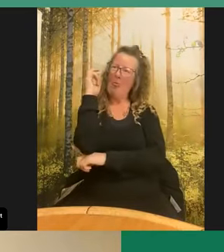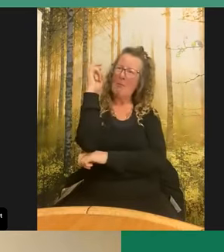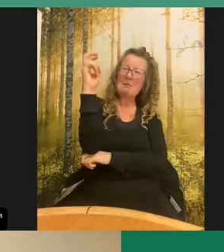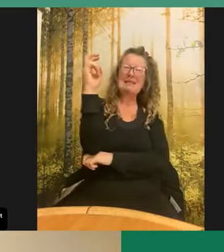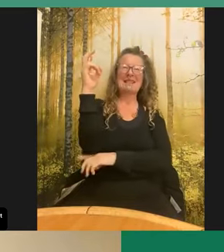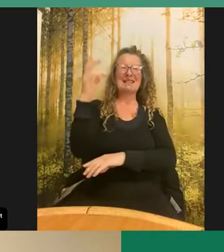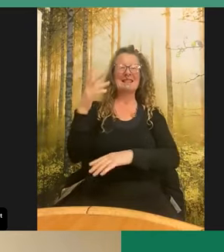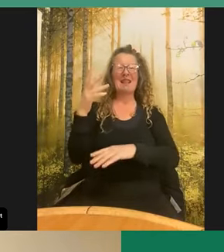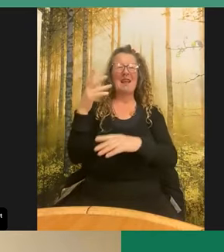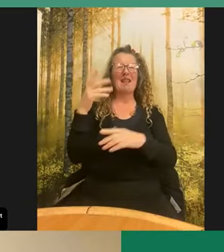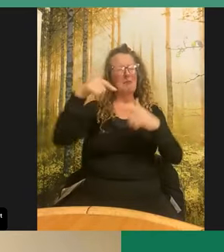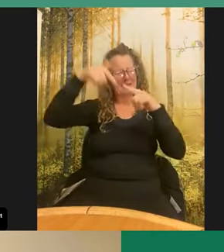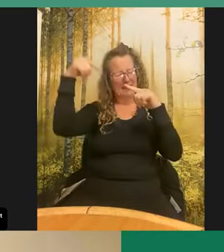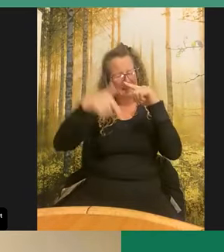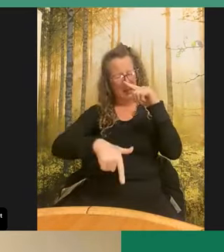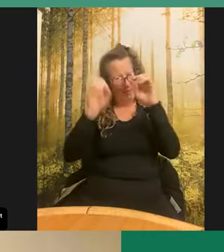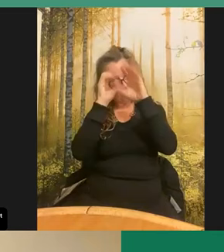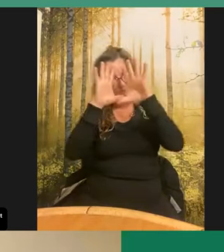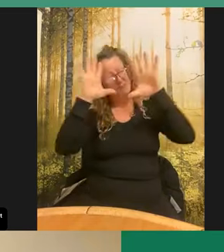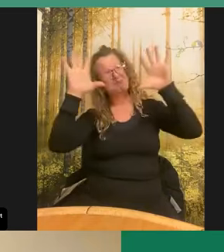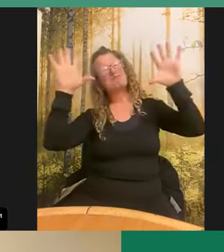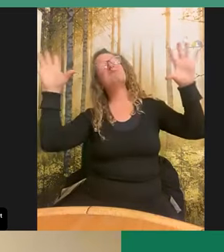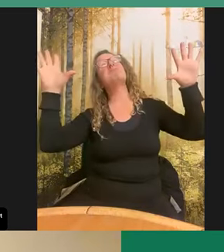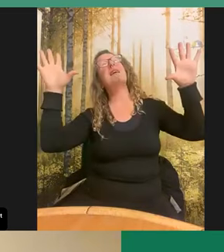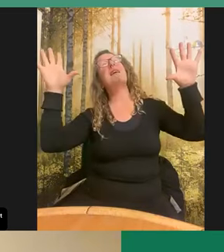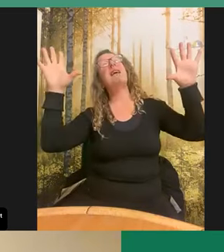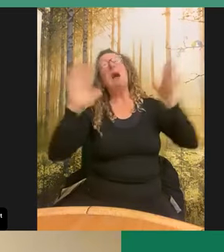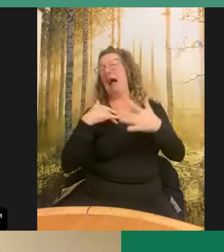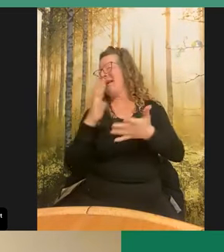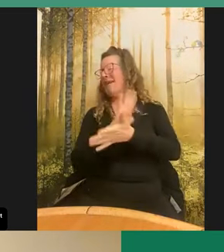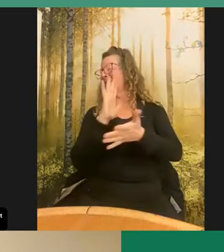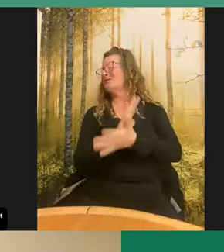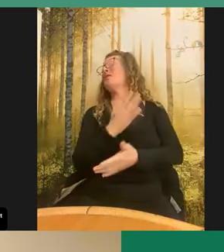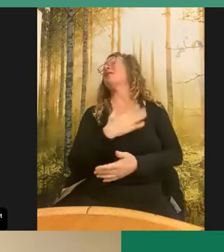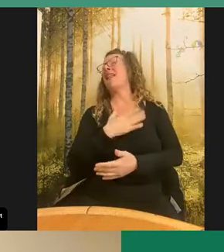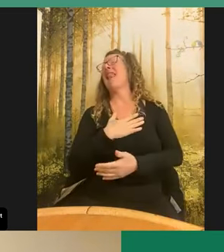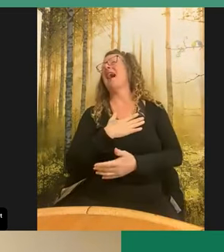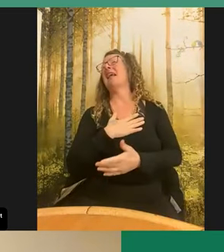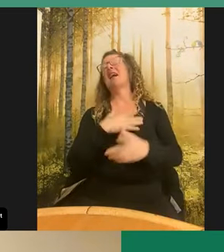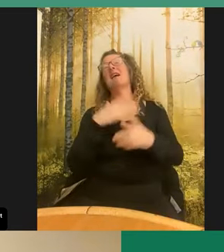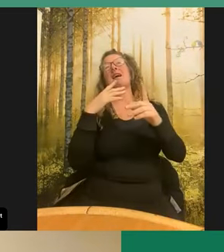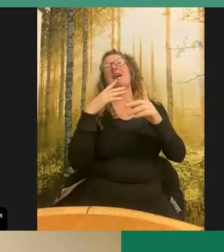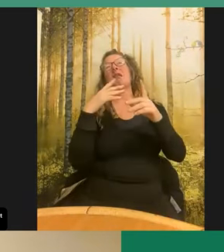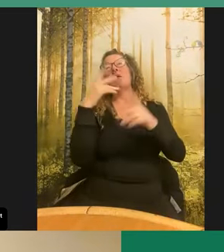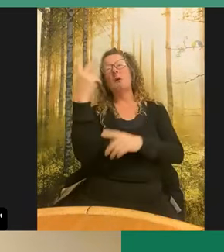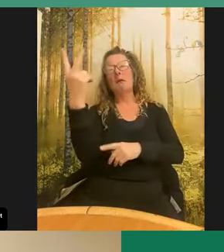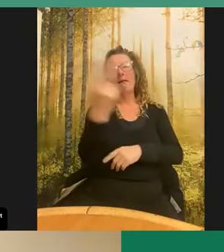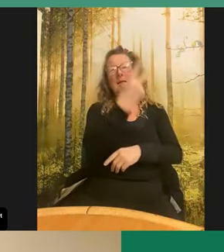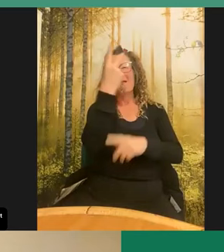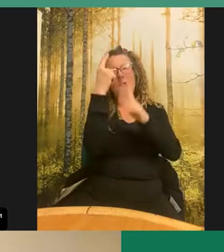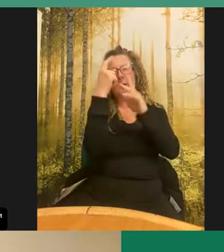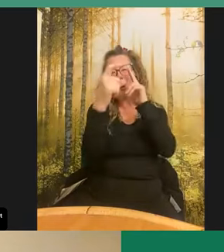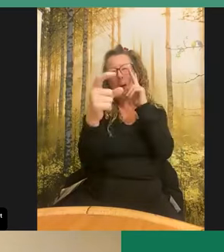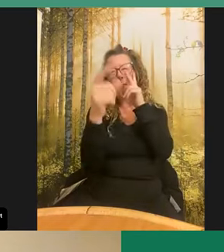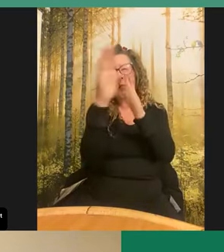to it, and I think that I really like the duality sort of within the reference of carnival. You obviously have the, like you said, the movement